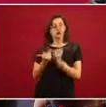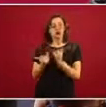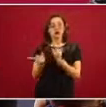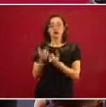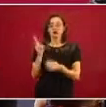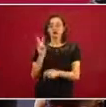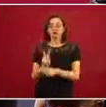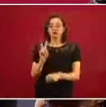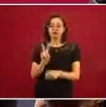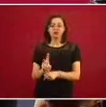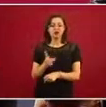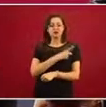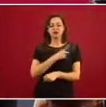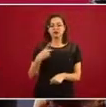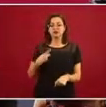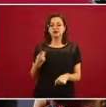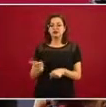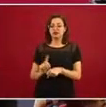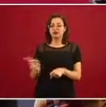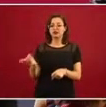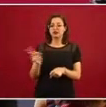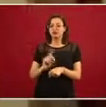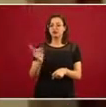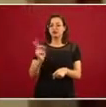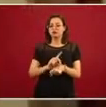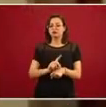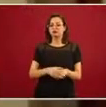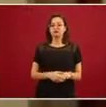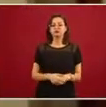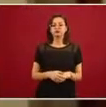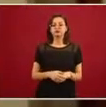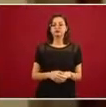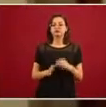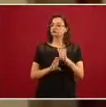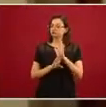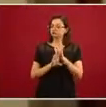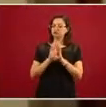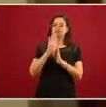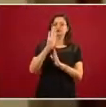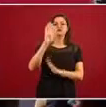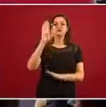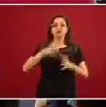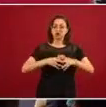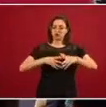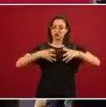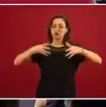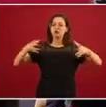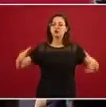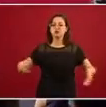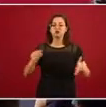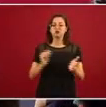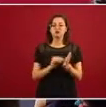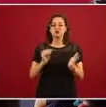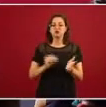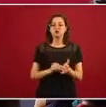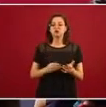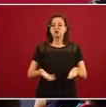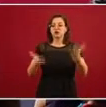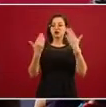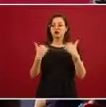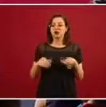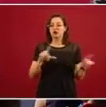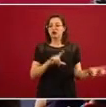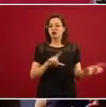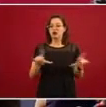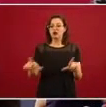So this is something that we have to continue to monitor every day. So the trend continues to be an